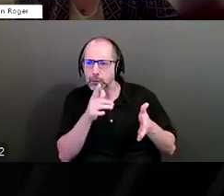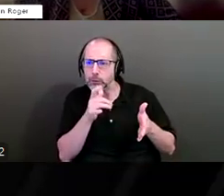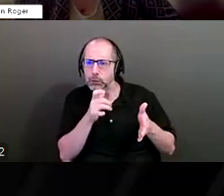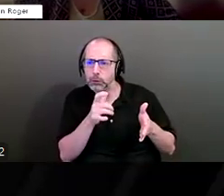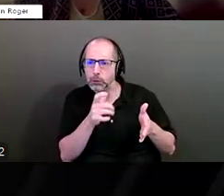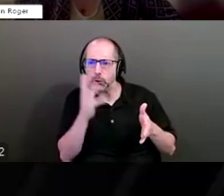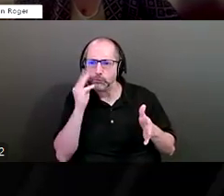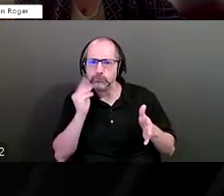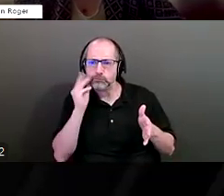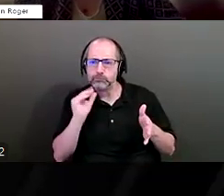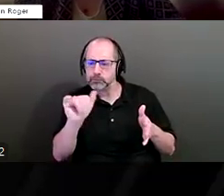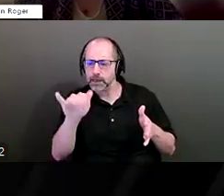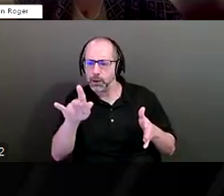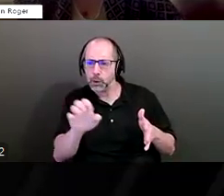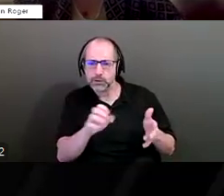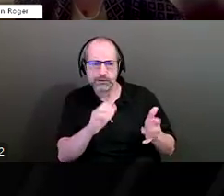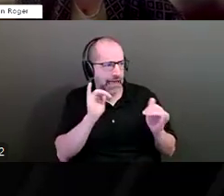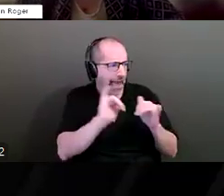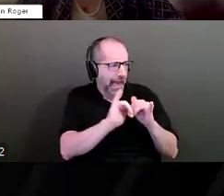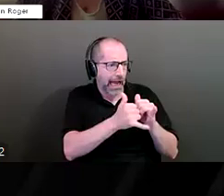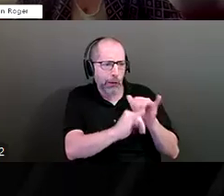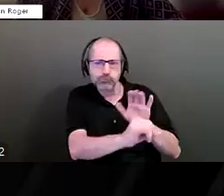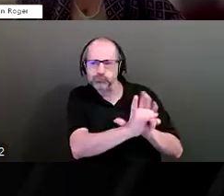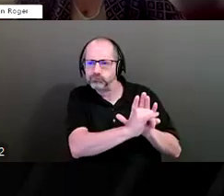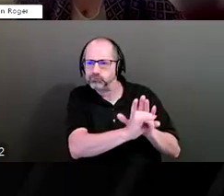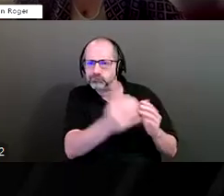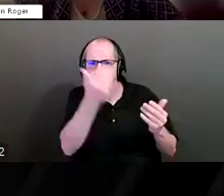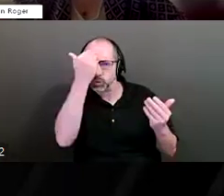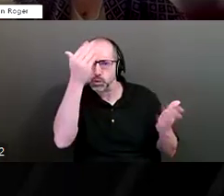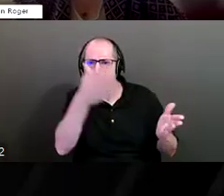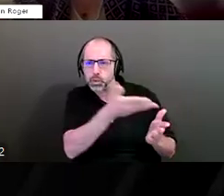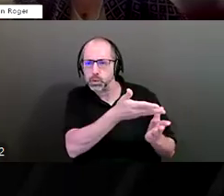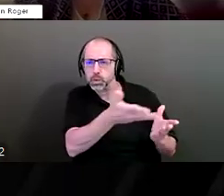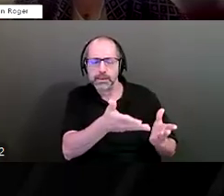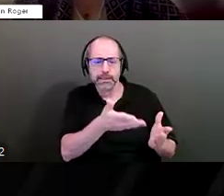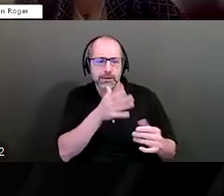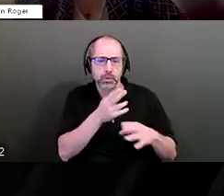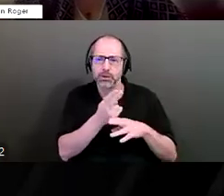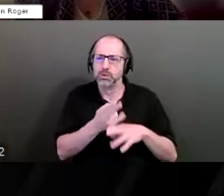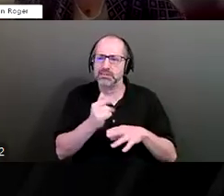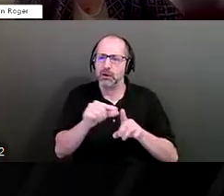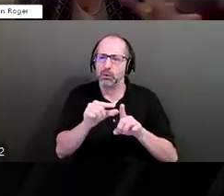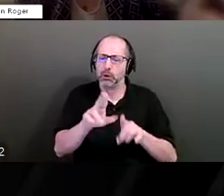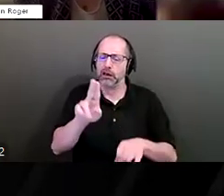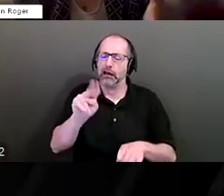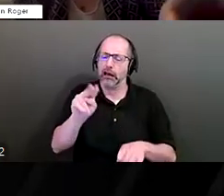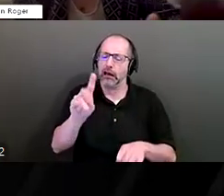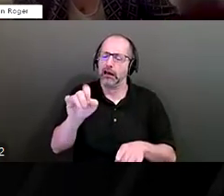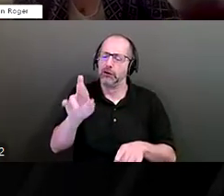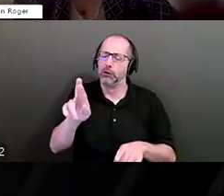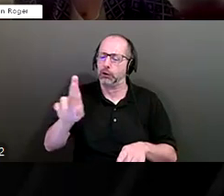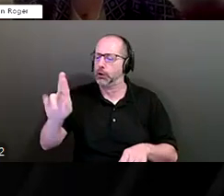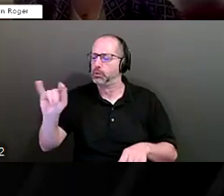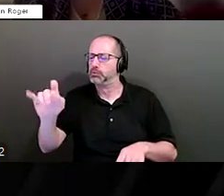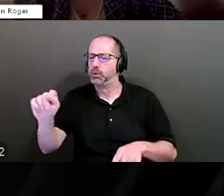experiencing abuse as an older adult. And so we use the word underreporting, and we're going to talk a little